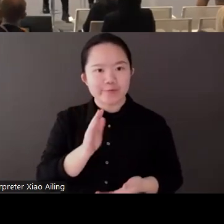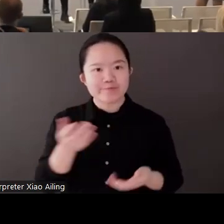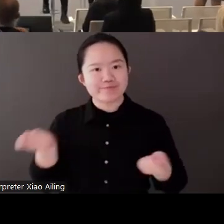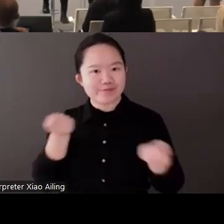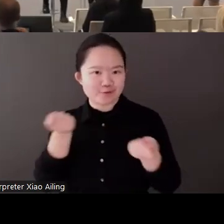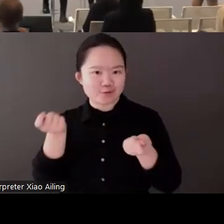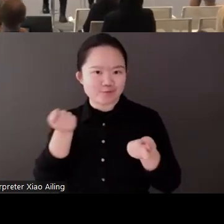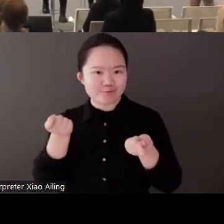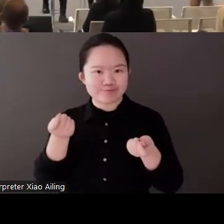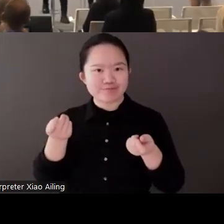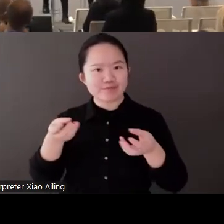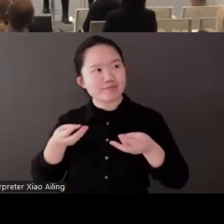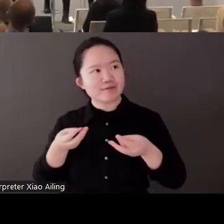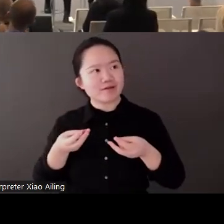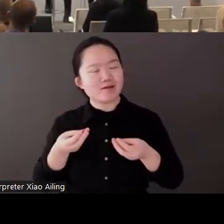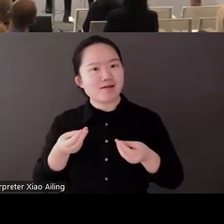And you're just smiling.